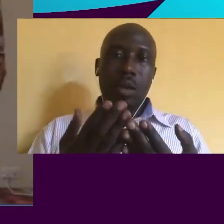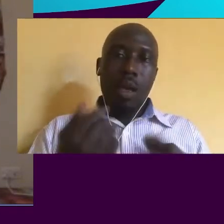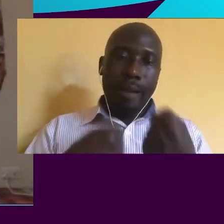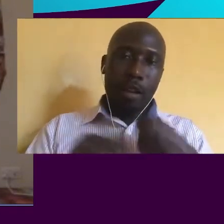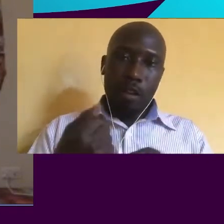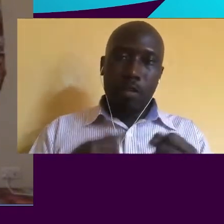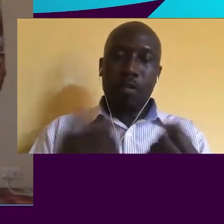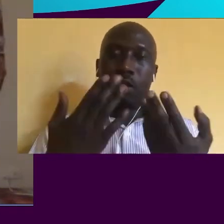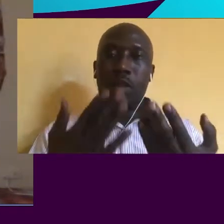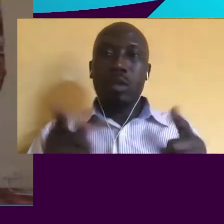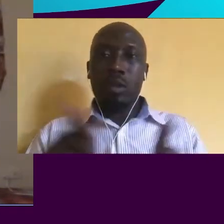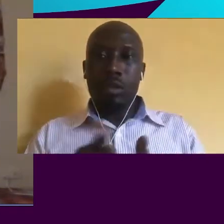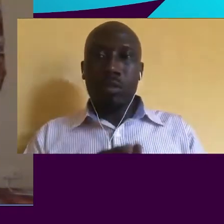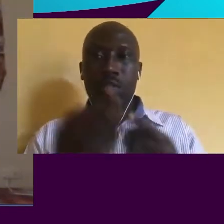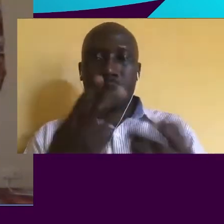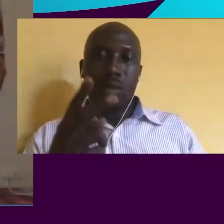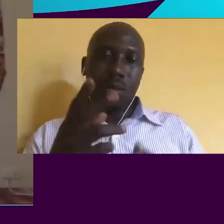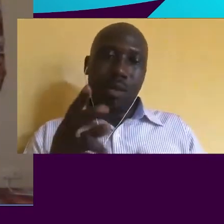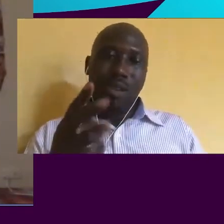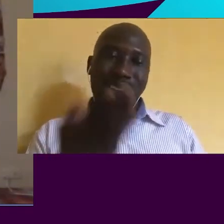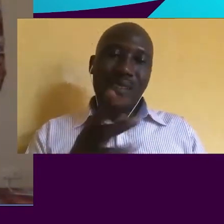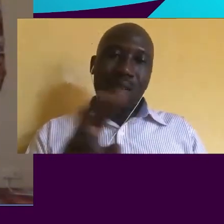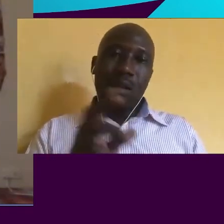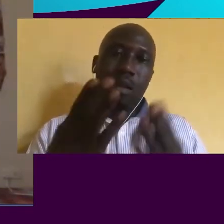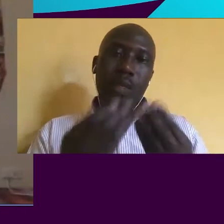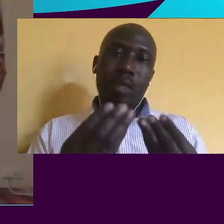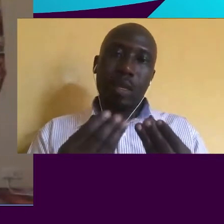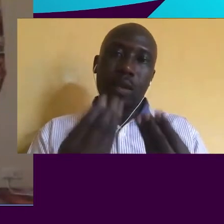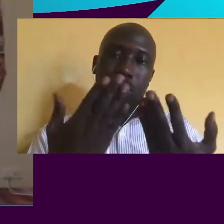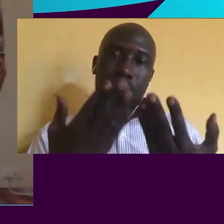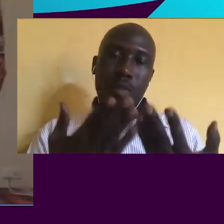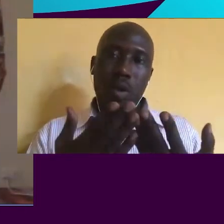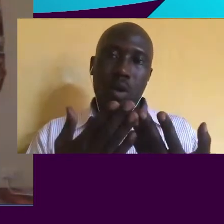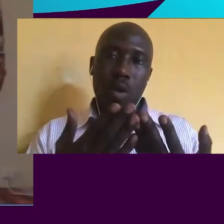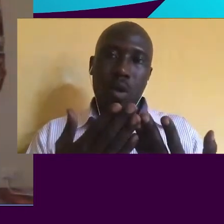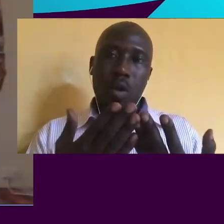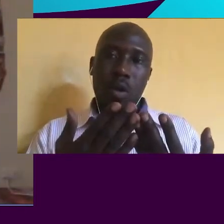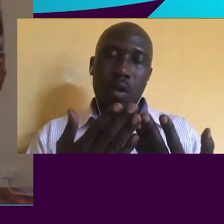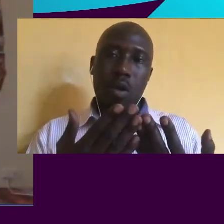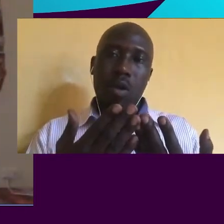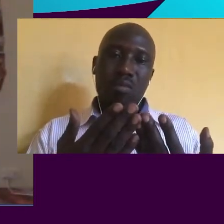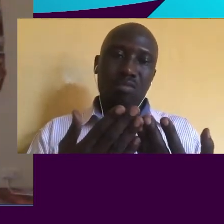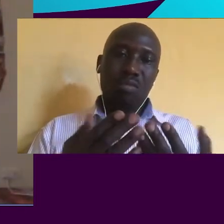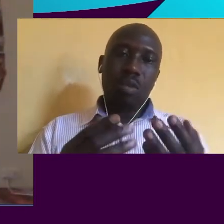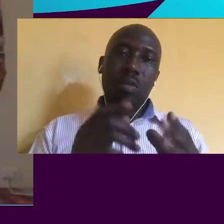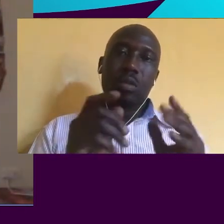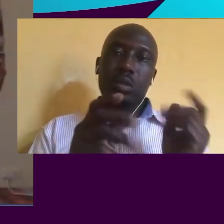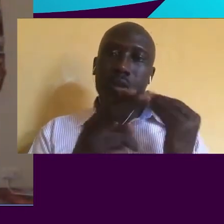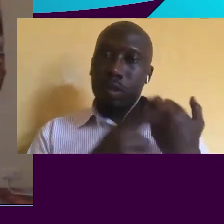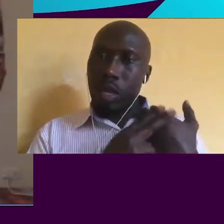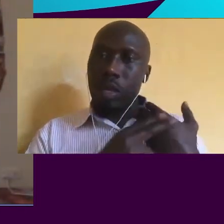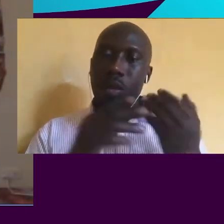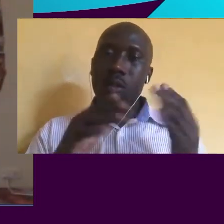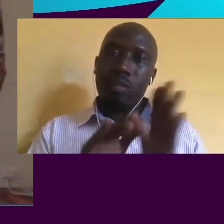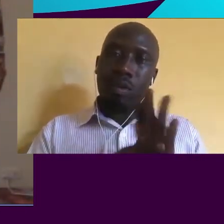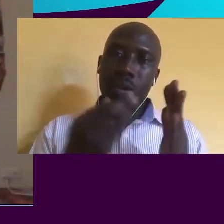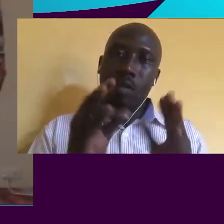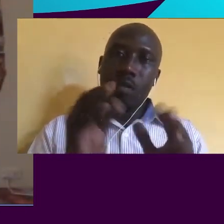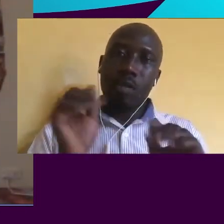there's kind of a simple phrase we used in one of our past projects, but kind of the term, if she can see it, she can be